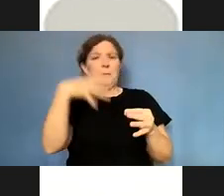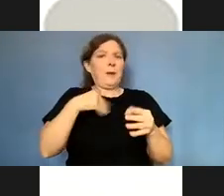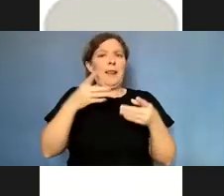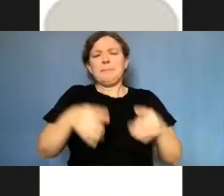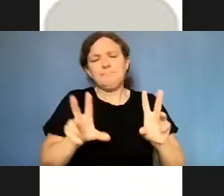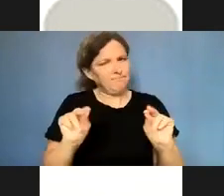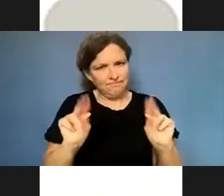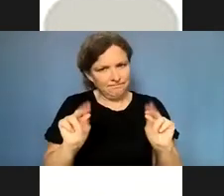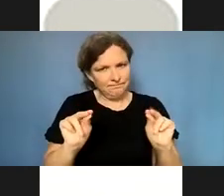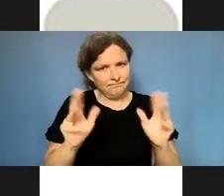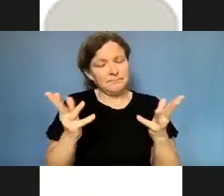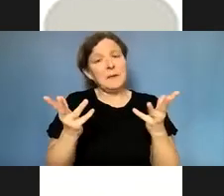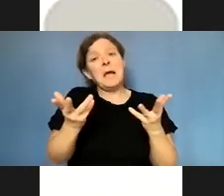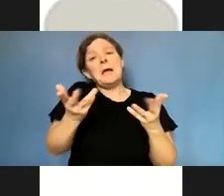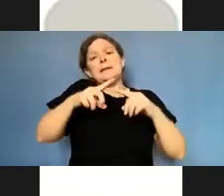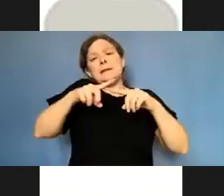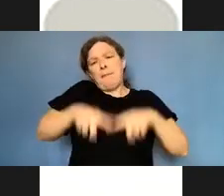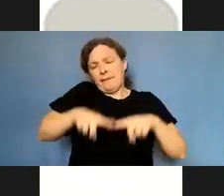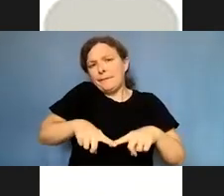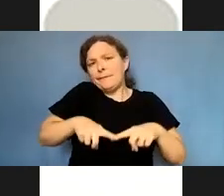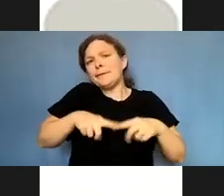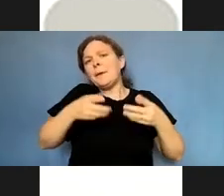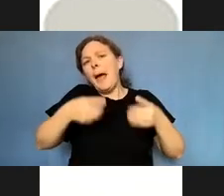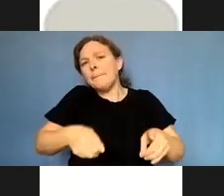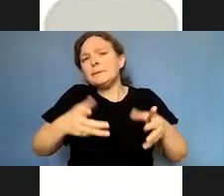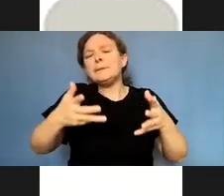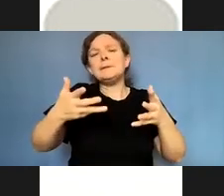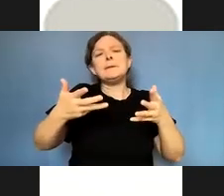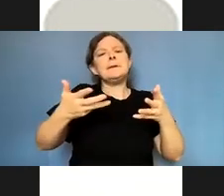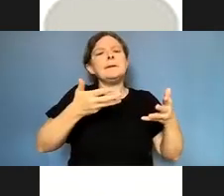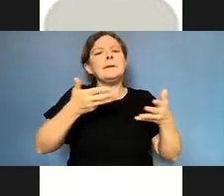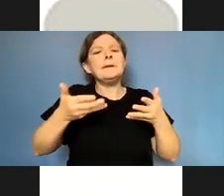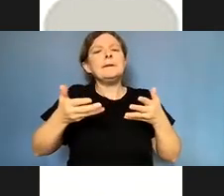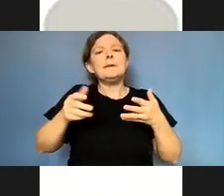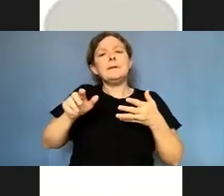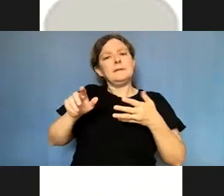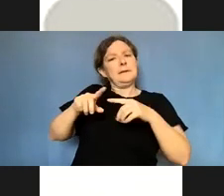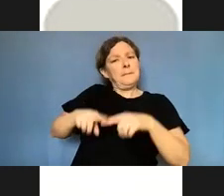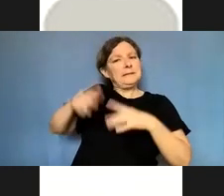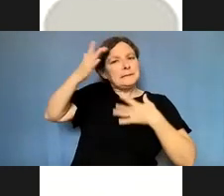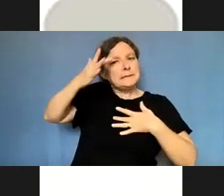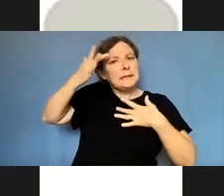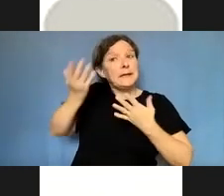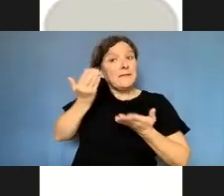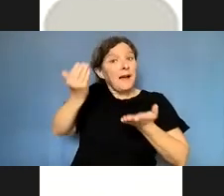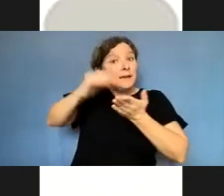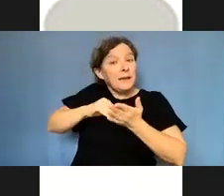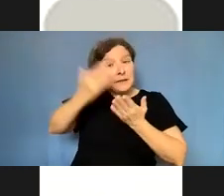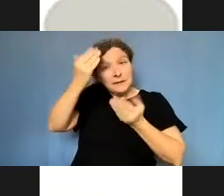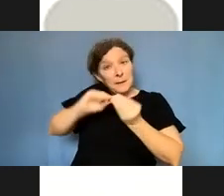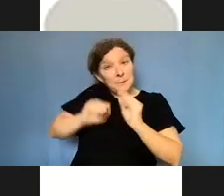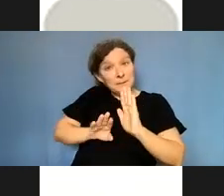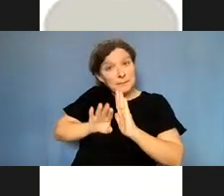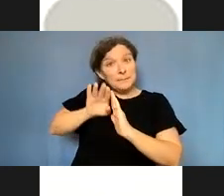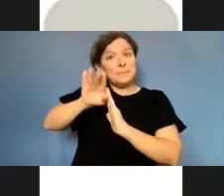of unfold on the timeline that the province has set out if the pandemic, you know, we see another wave, for example. So